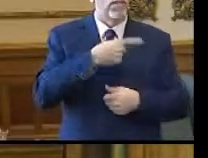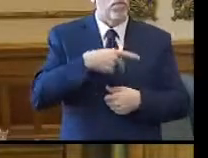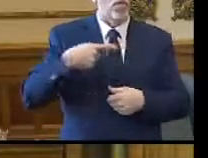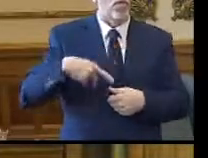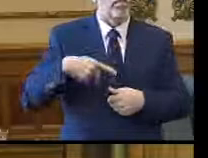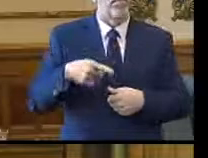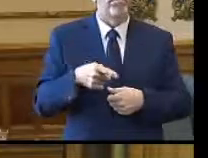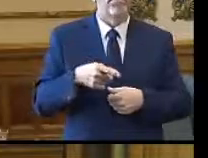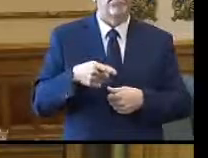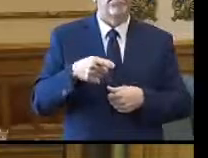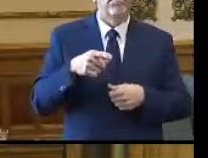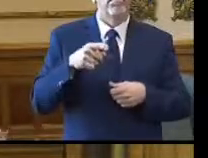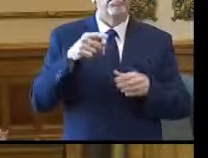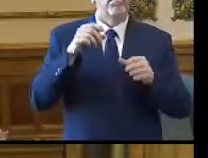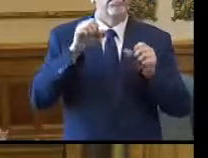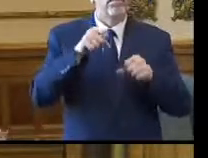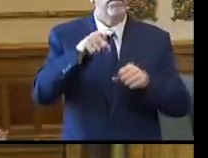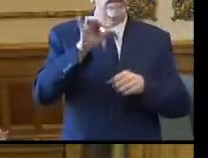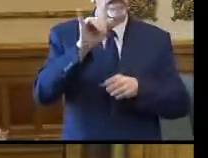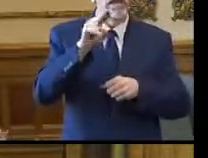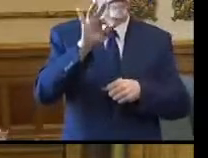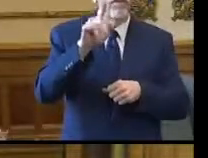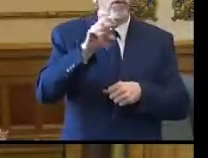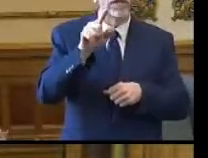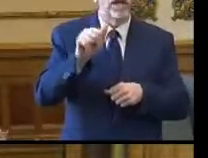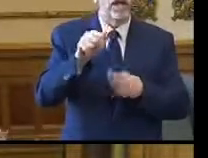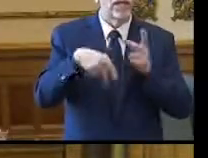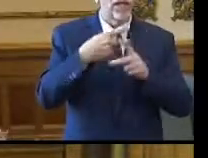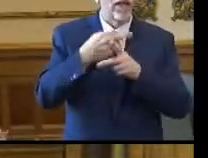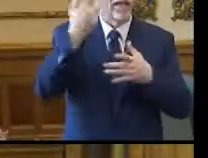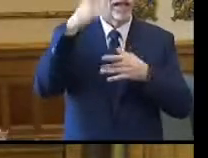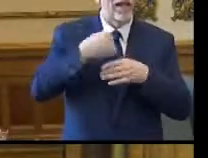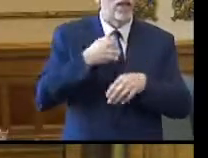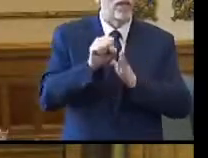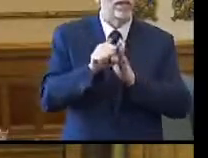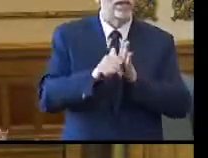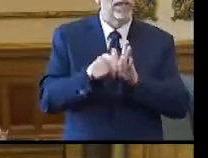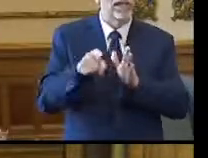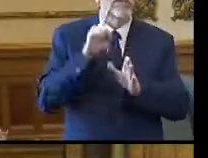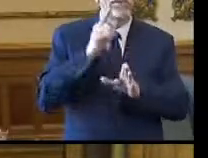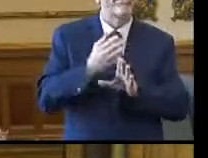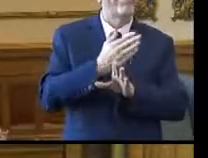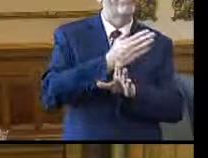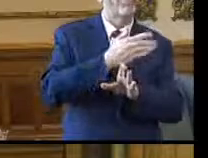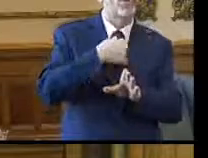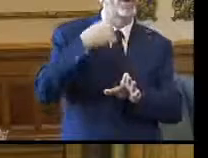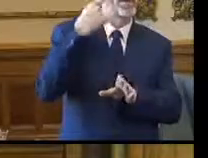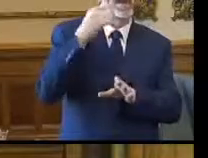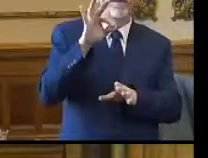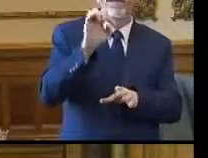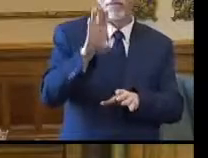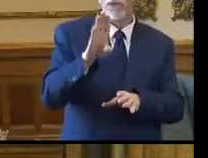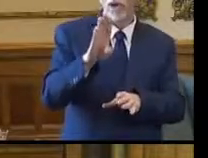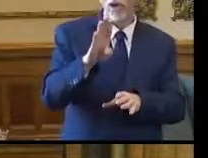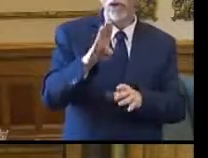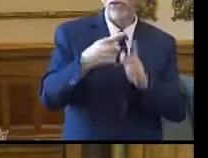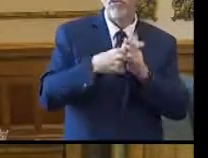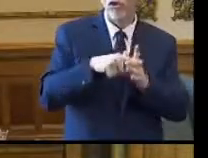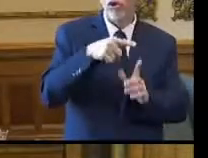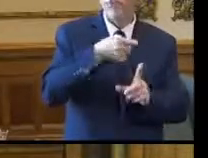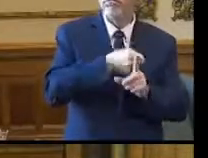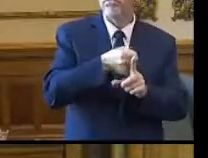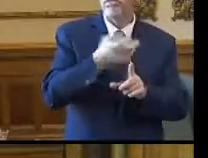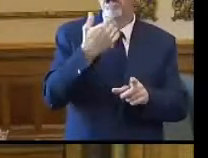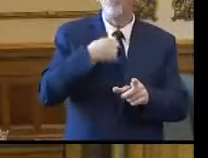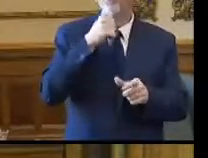and potentially died of pneumonia or influenza-like illness in our state as early as we think as February. Because we